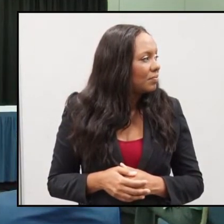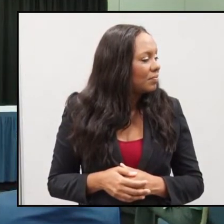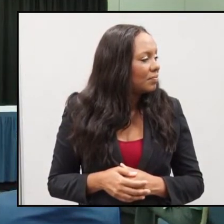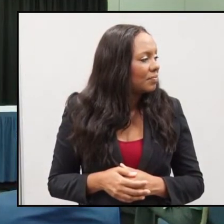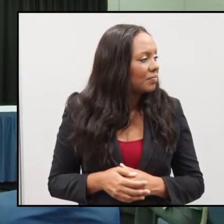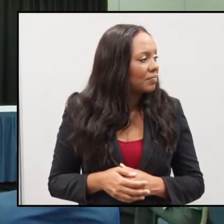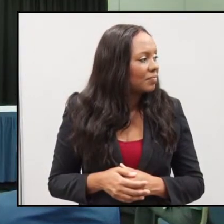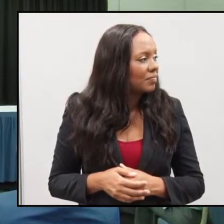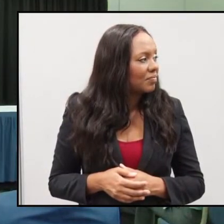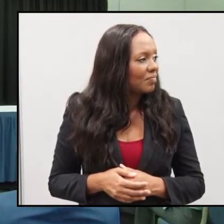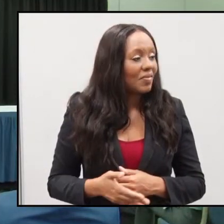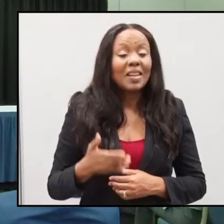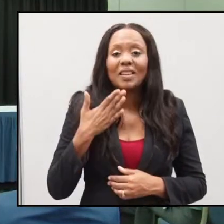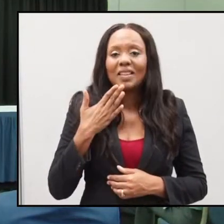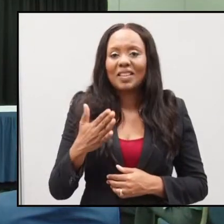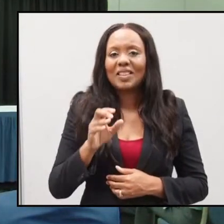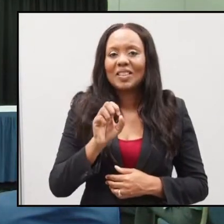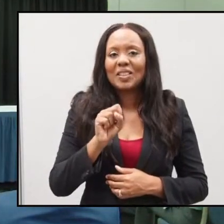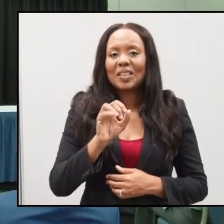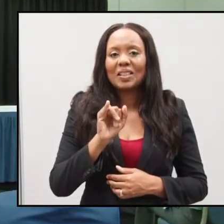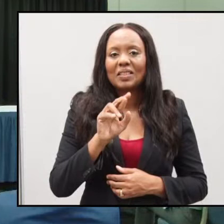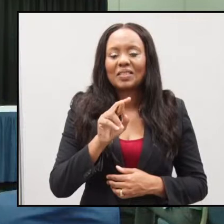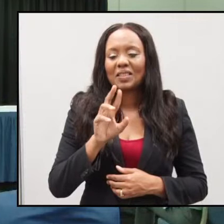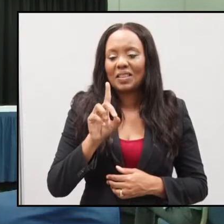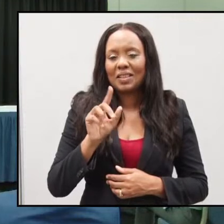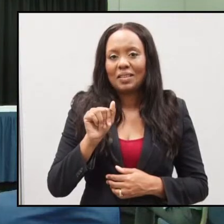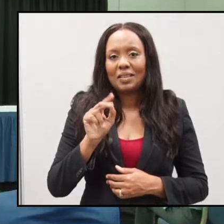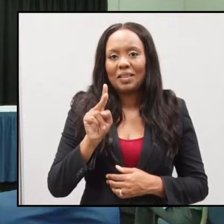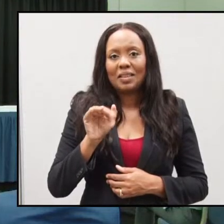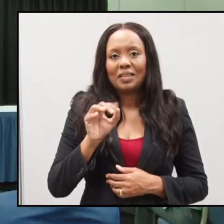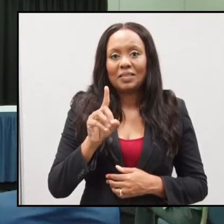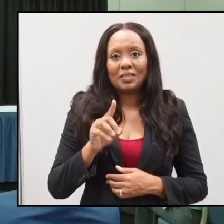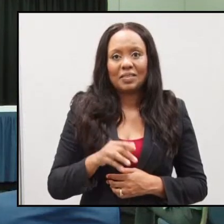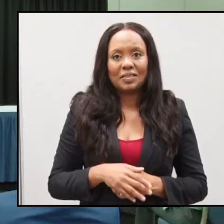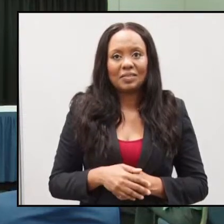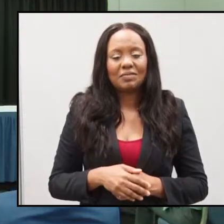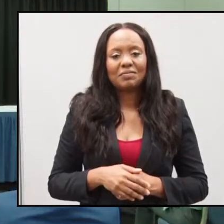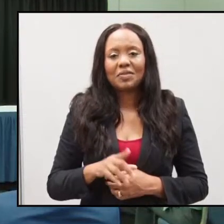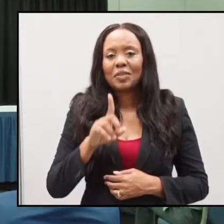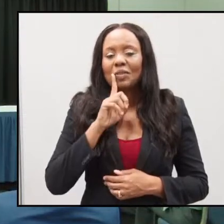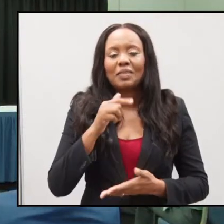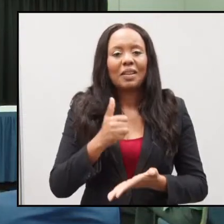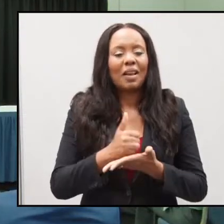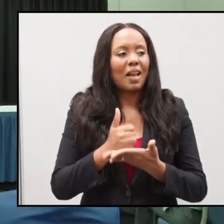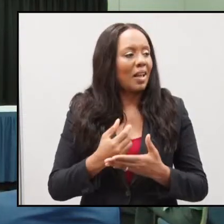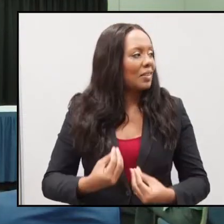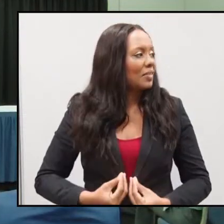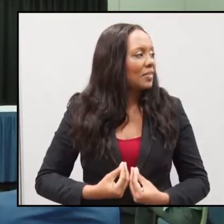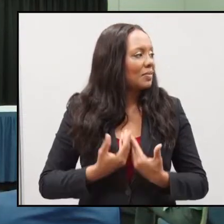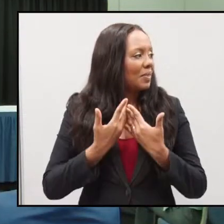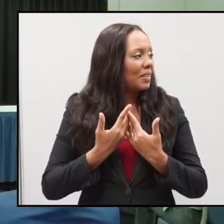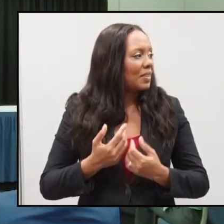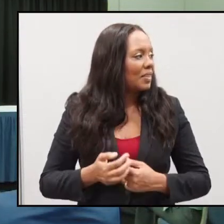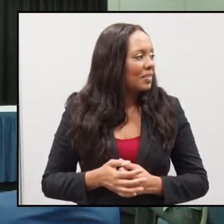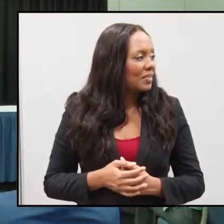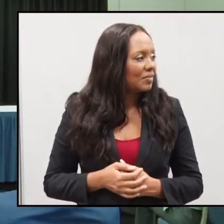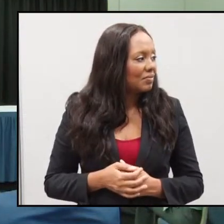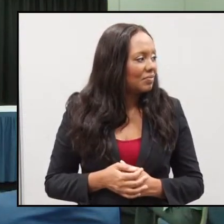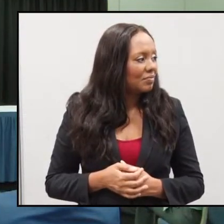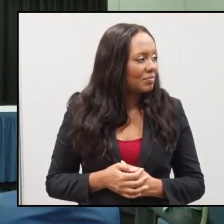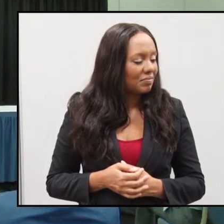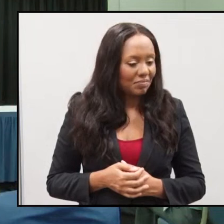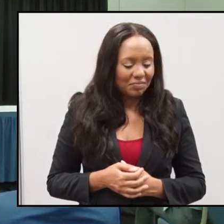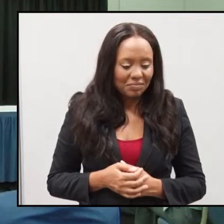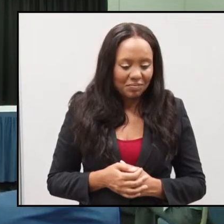Thank you, Sir David, for that inspired vision. I think we can all agree that that